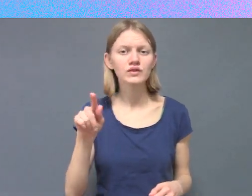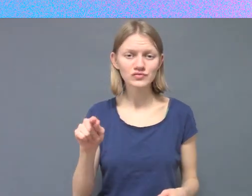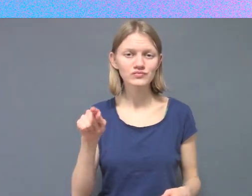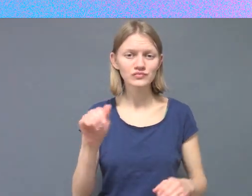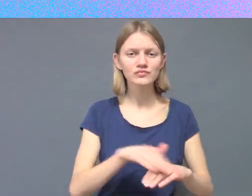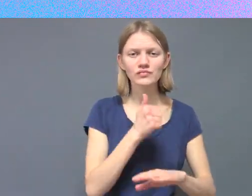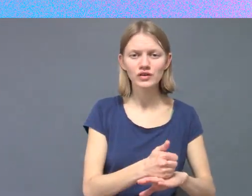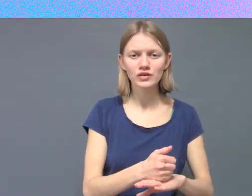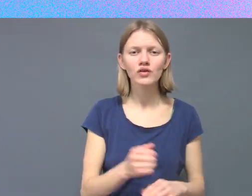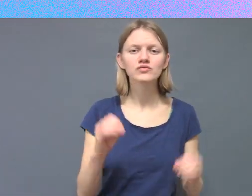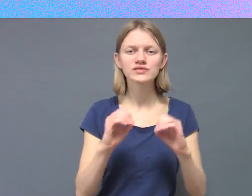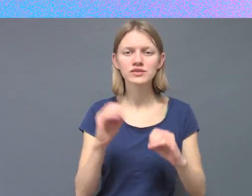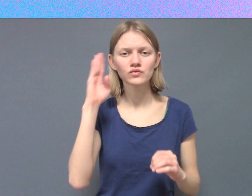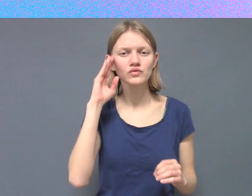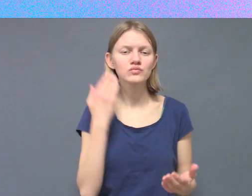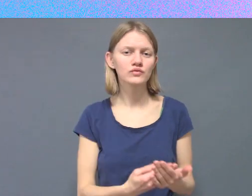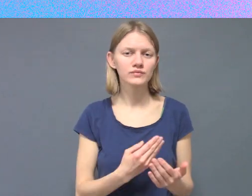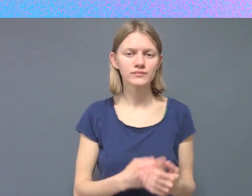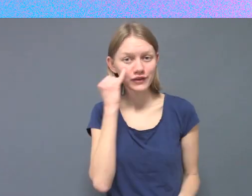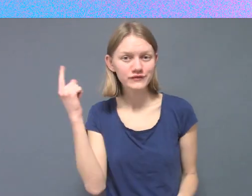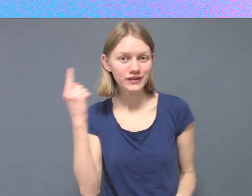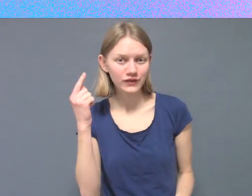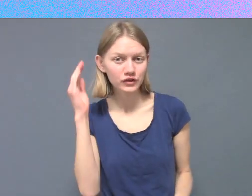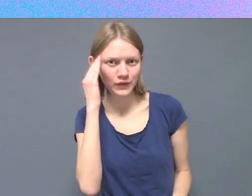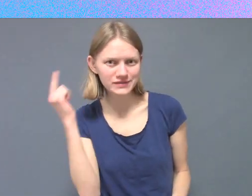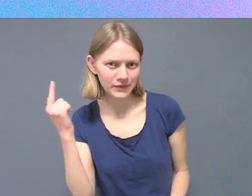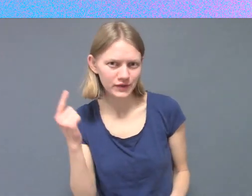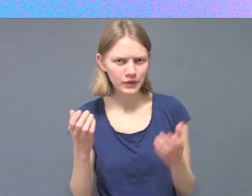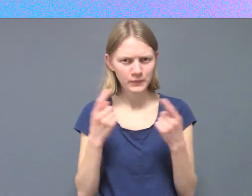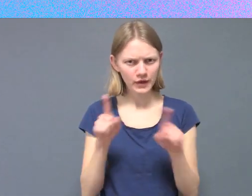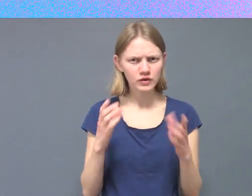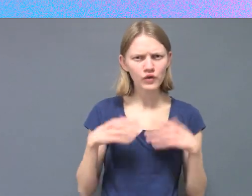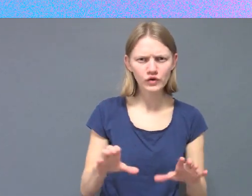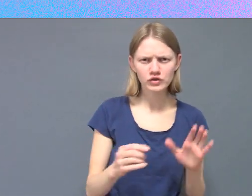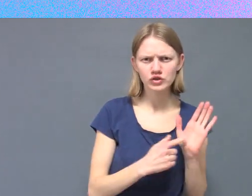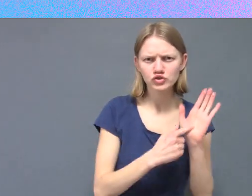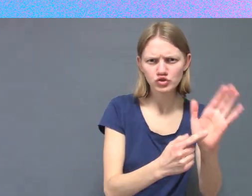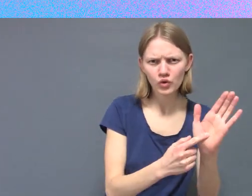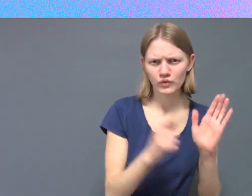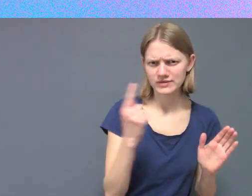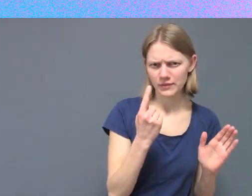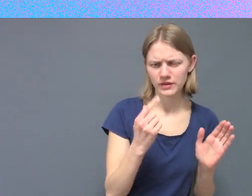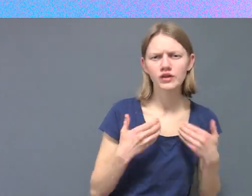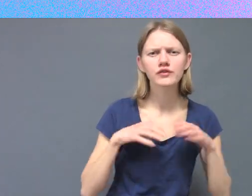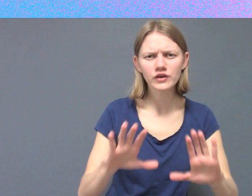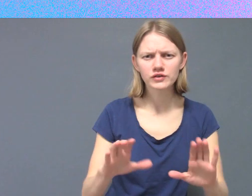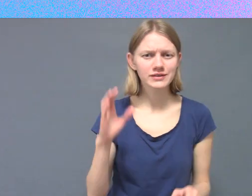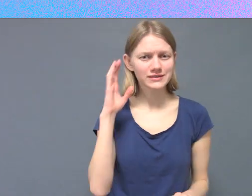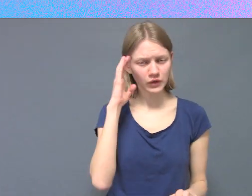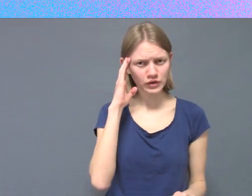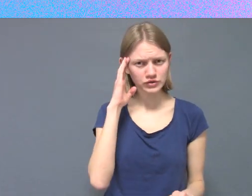Proof. Zero Knowledge Proof is a method used to prove that somebody has a particular knowledge or that somebody has